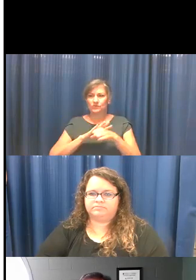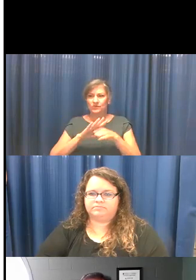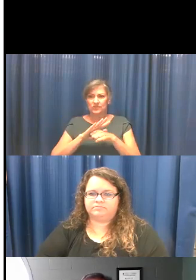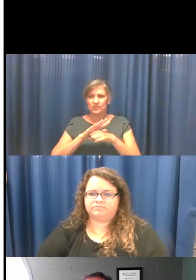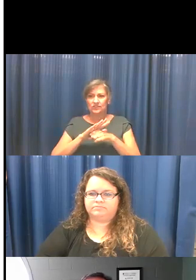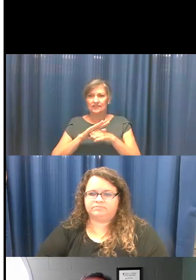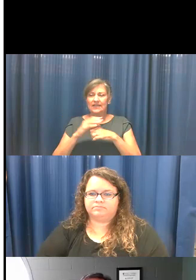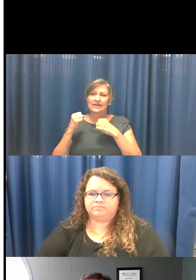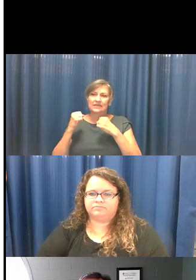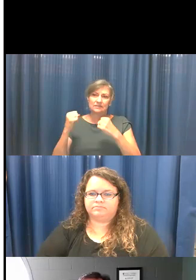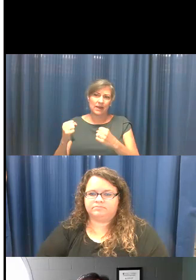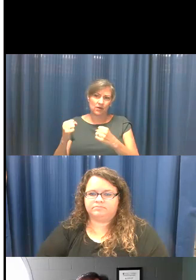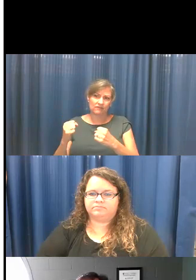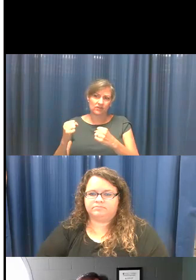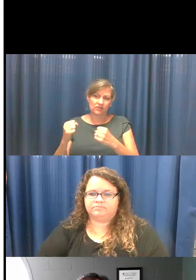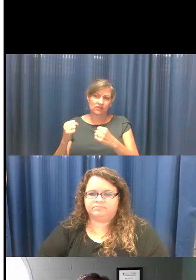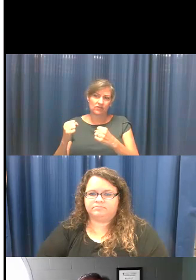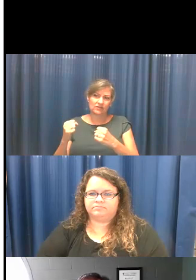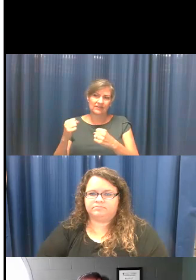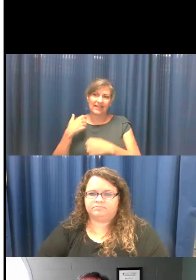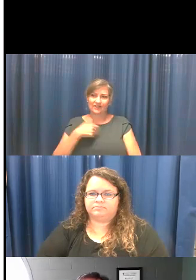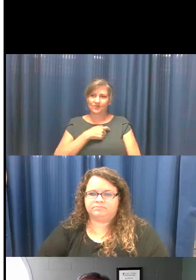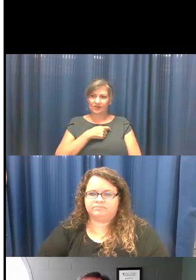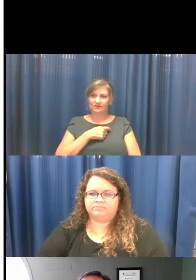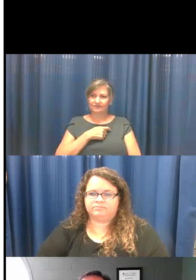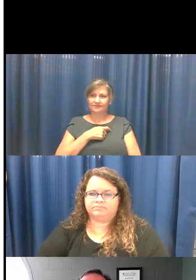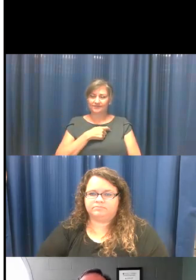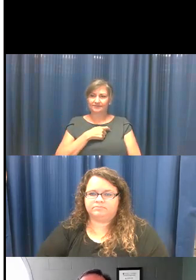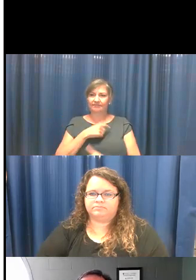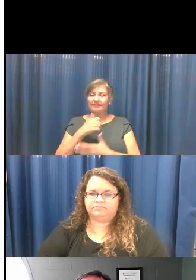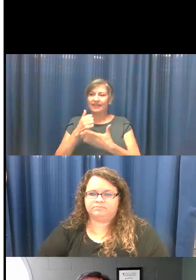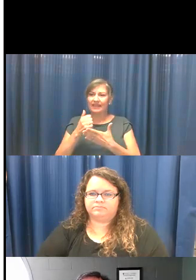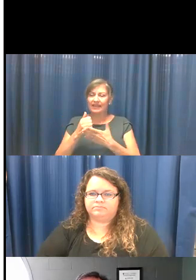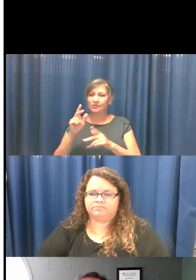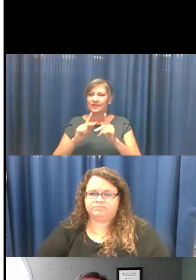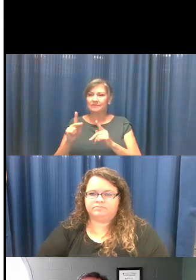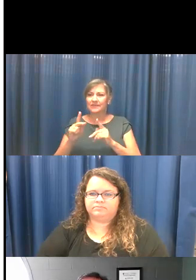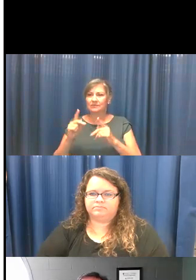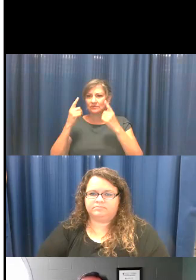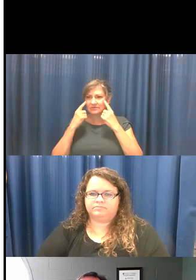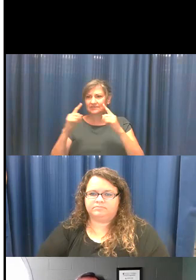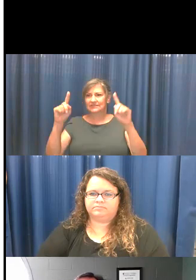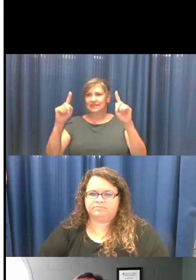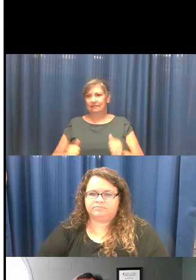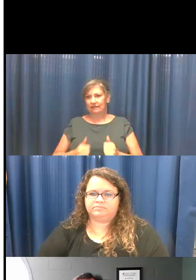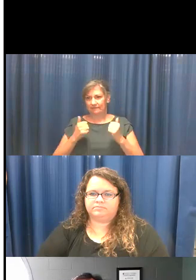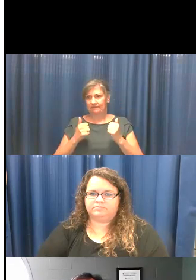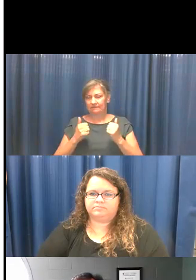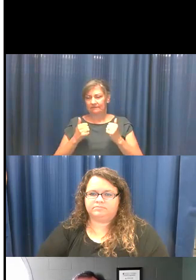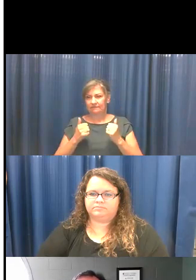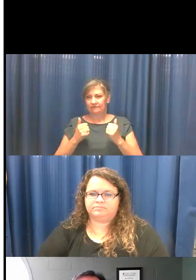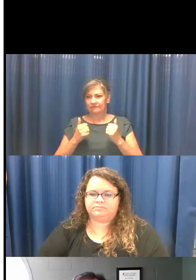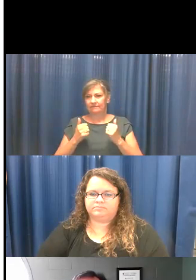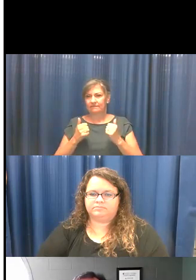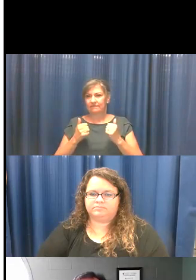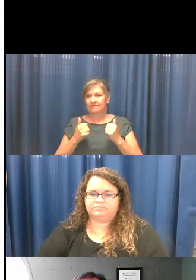as powerful as we are at helping people get where they want to be in life. It